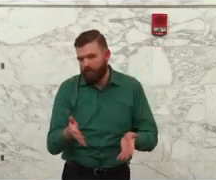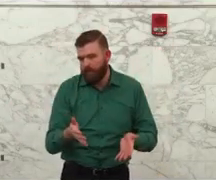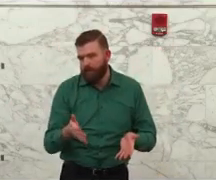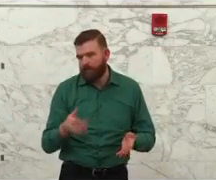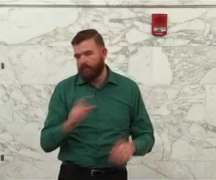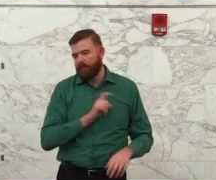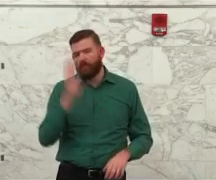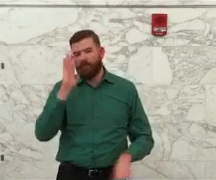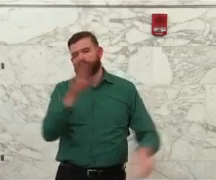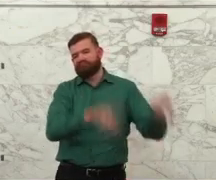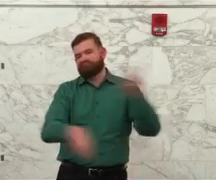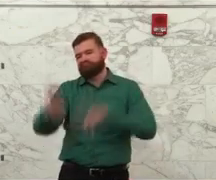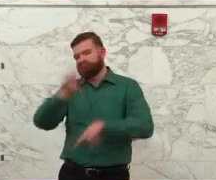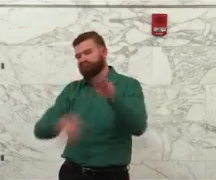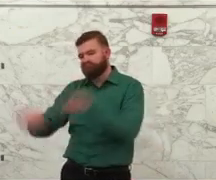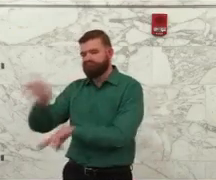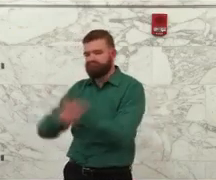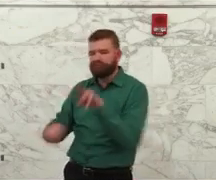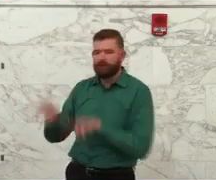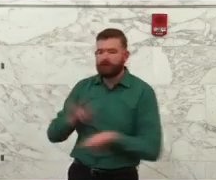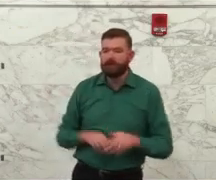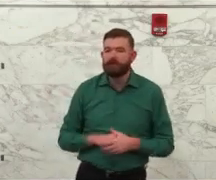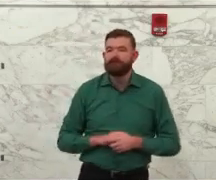problem. If we're in a...